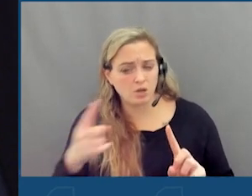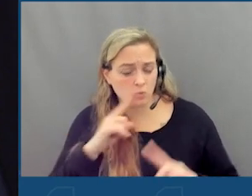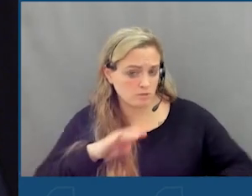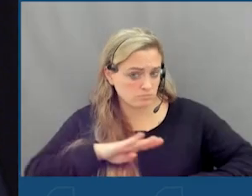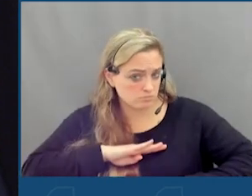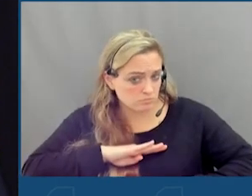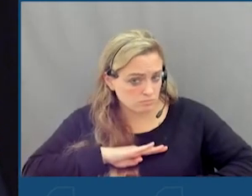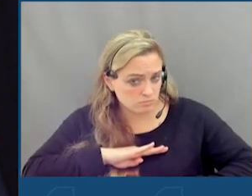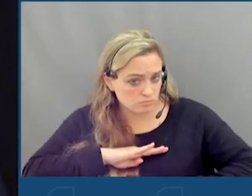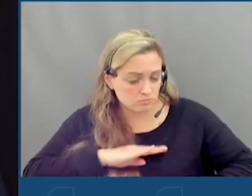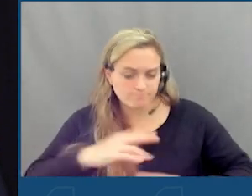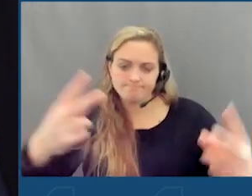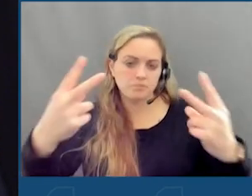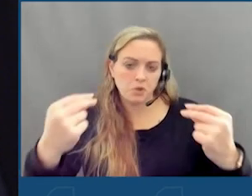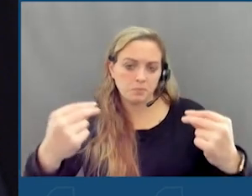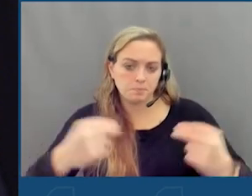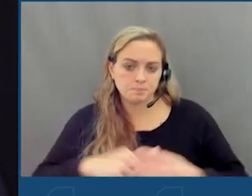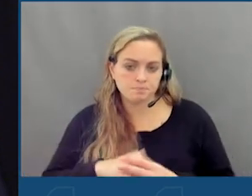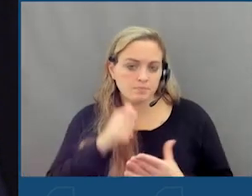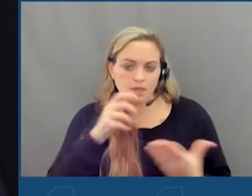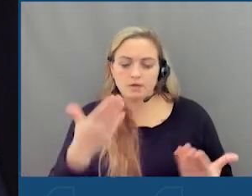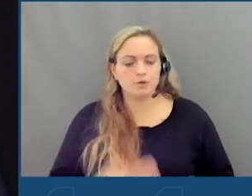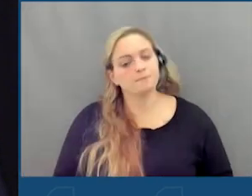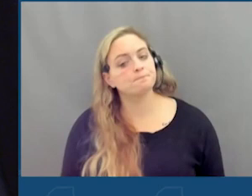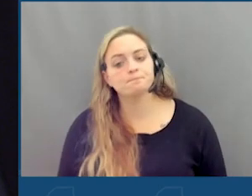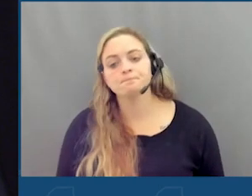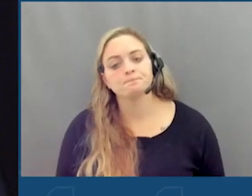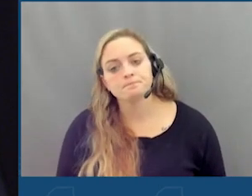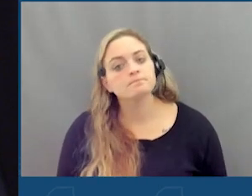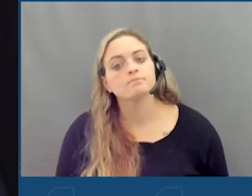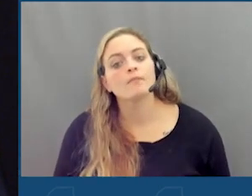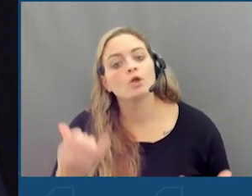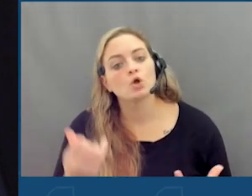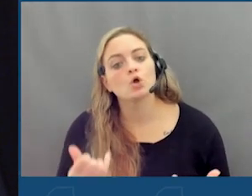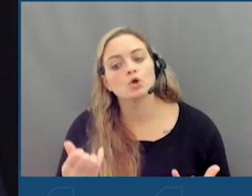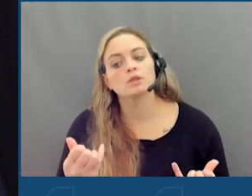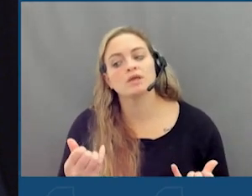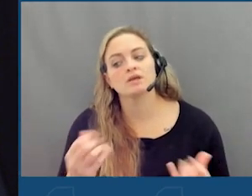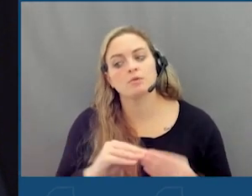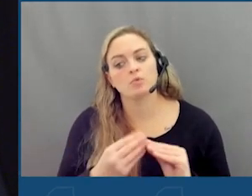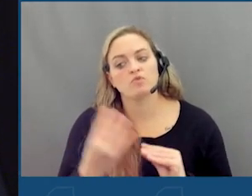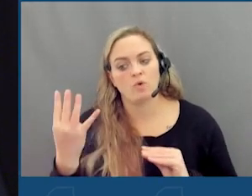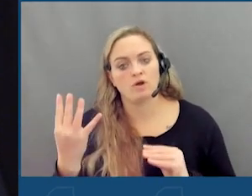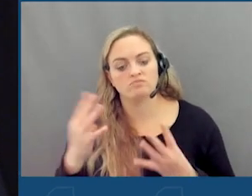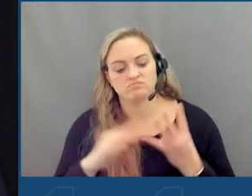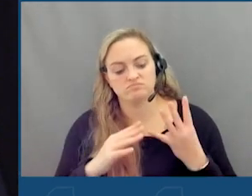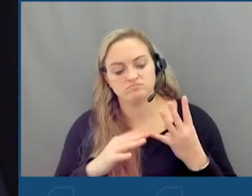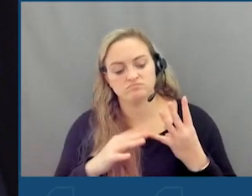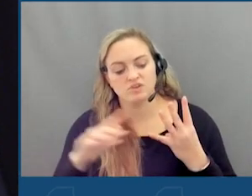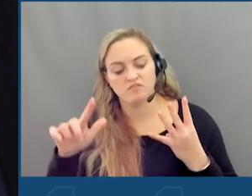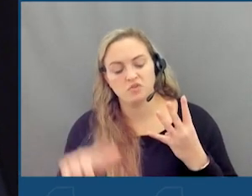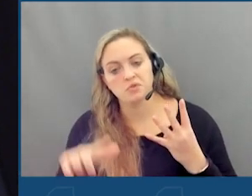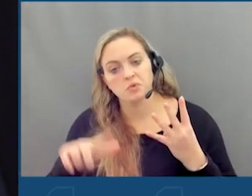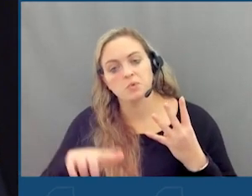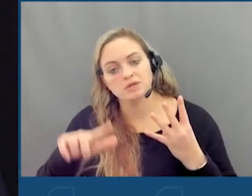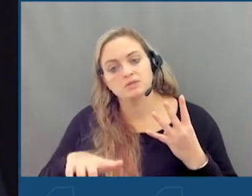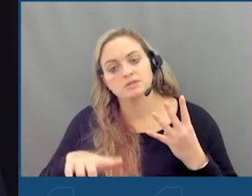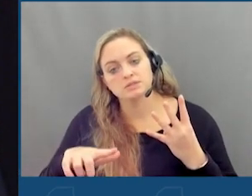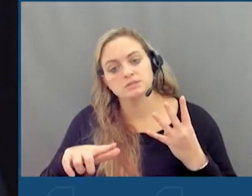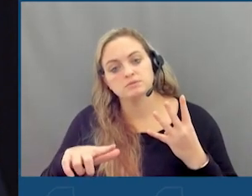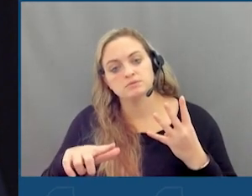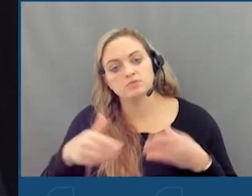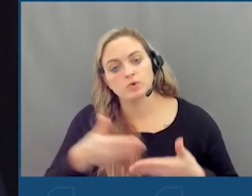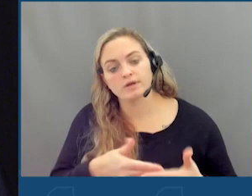that? No, not here in the state of New York. And we're currently ranked 4th for the lowest infant mortality